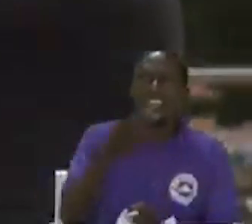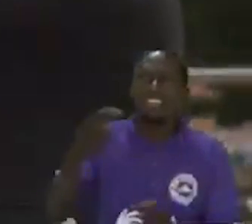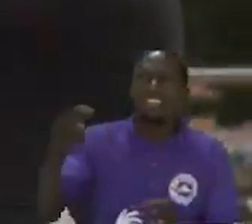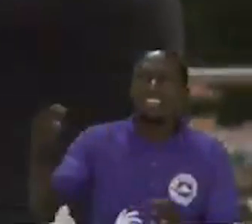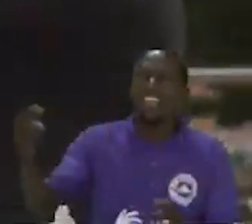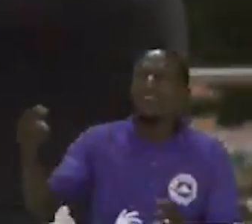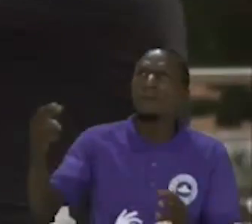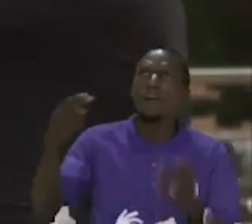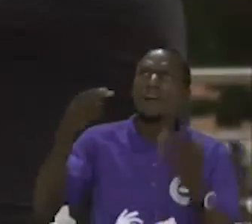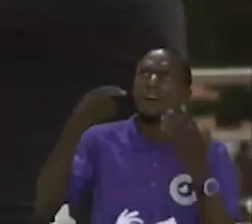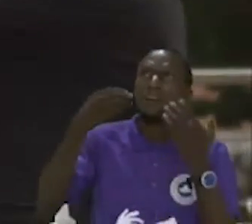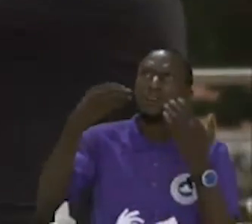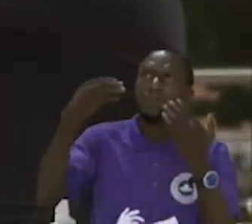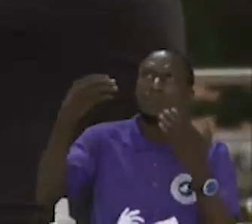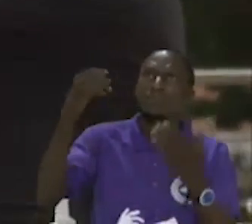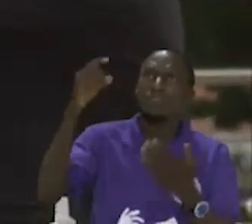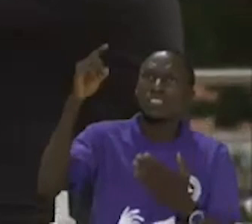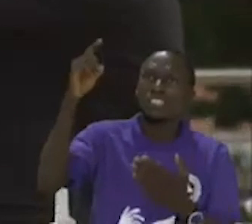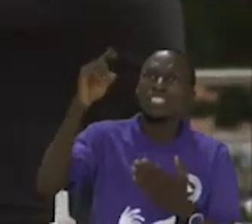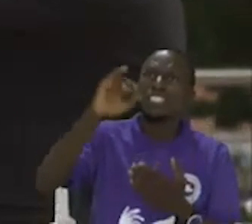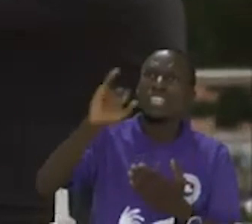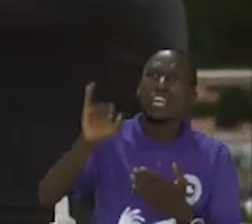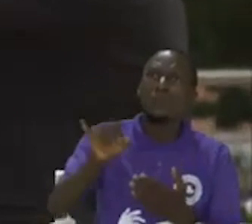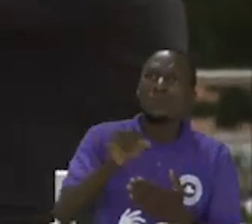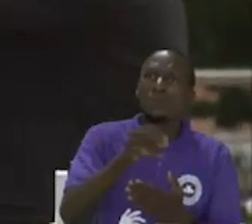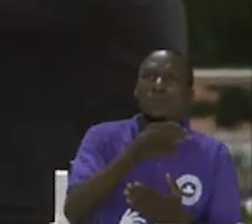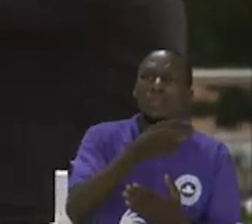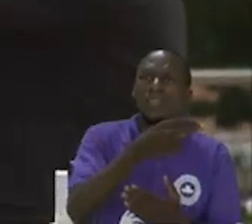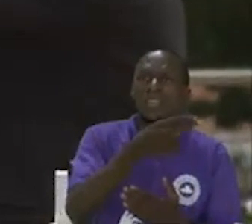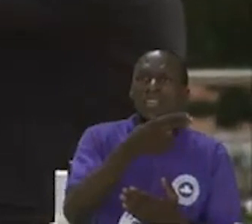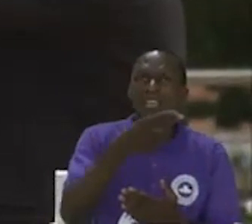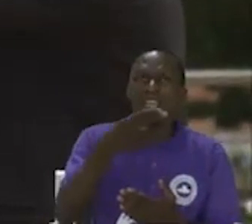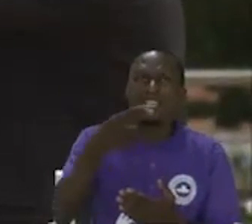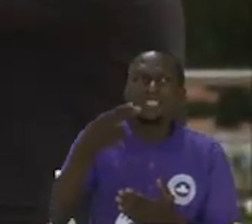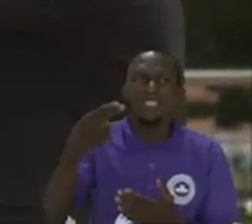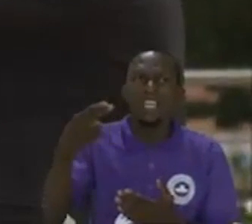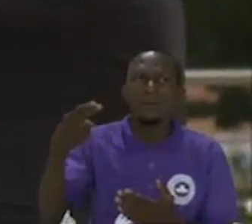Yahweh Sabao, Yahweh, Yahweh.